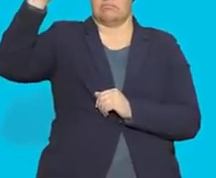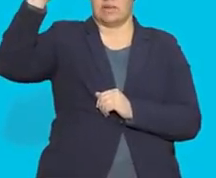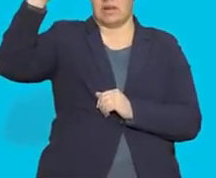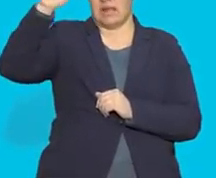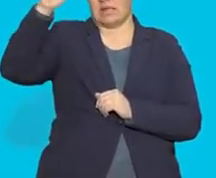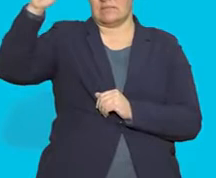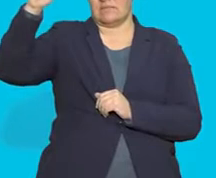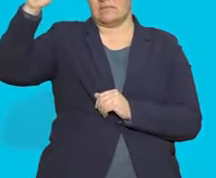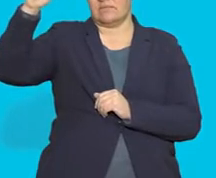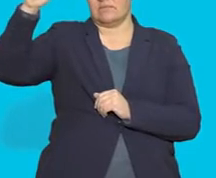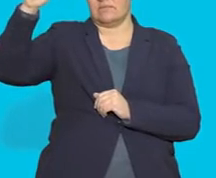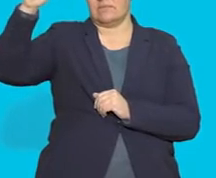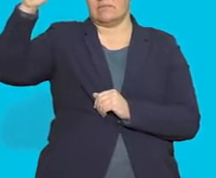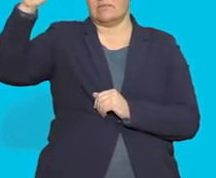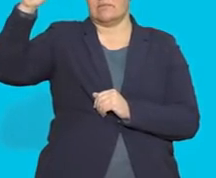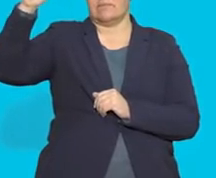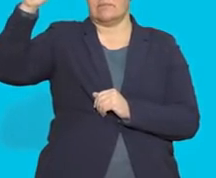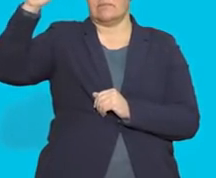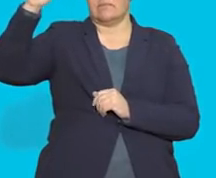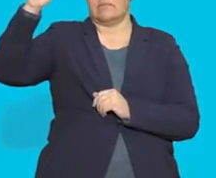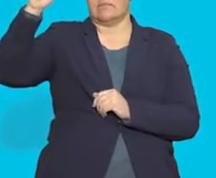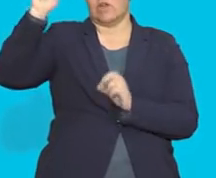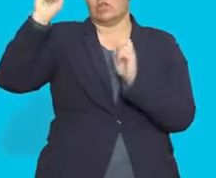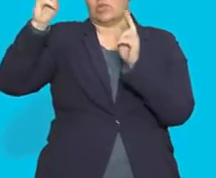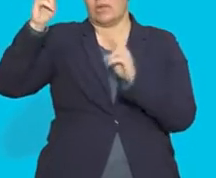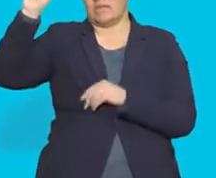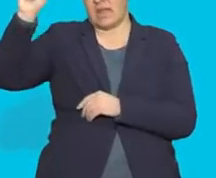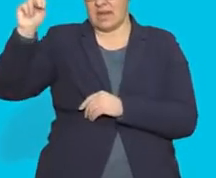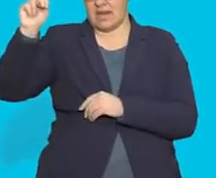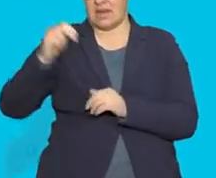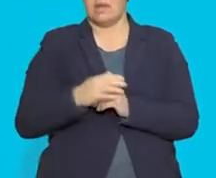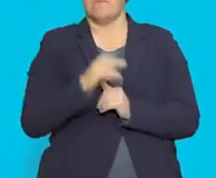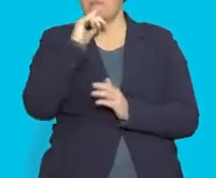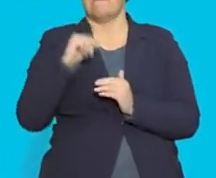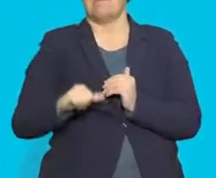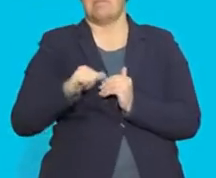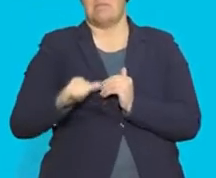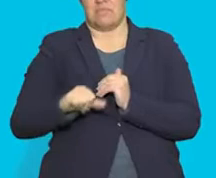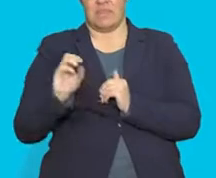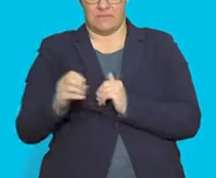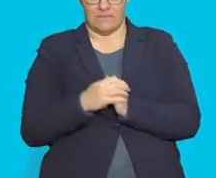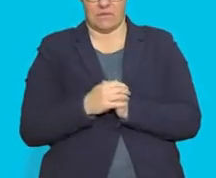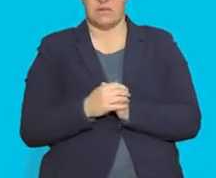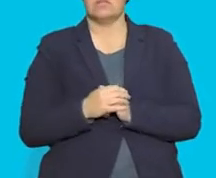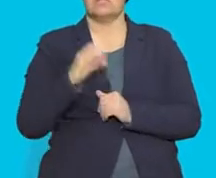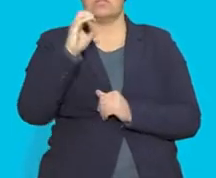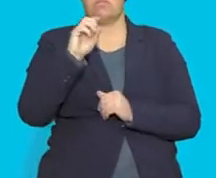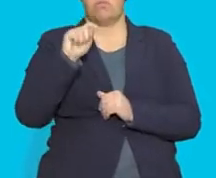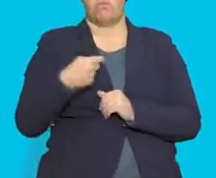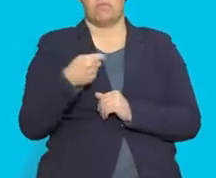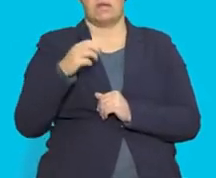negative 12, n, because we're going to multiply that by 12, right, since it's compounded monthly. And then it will be